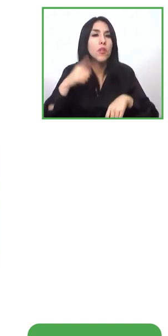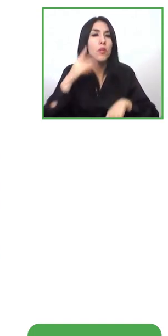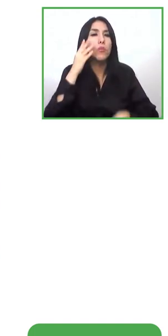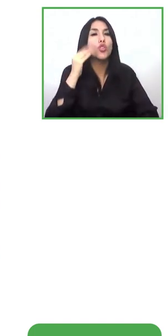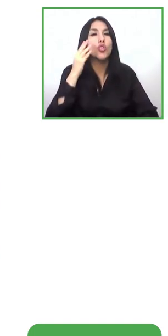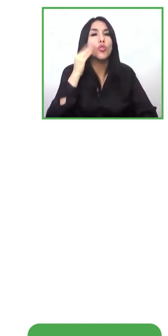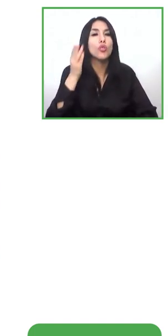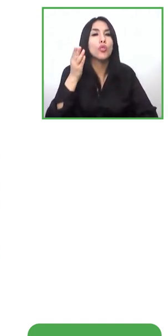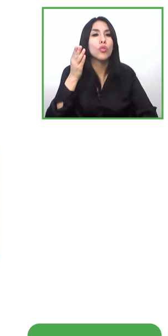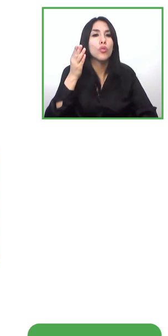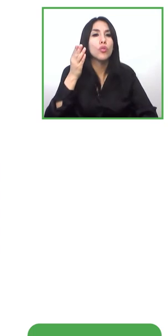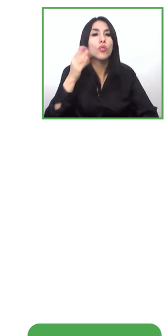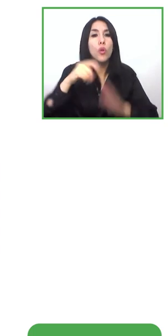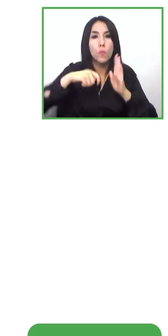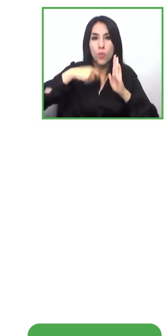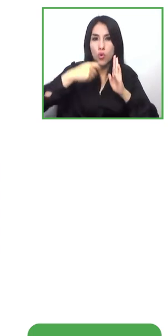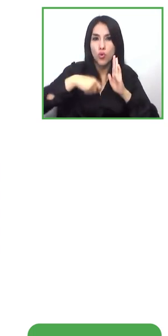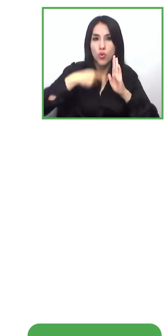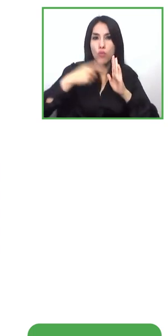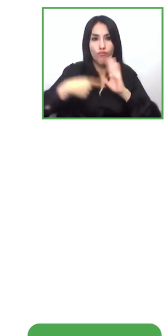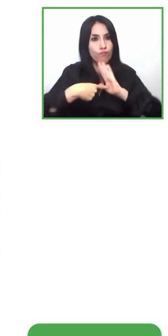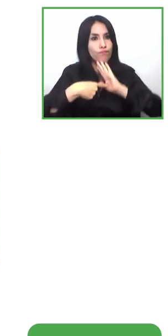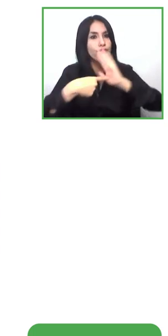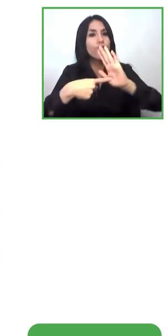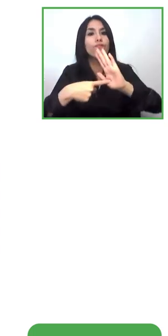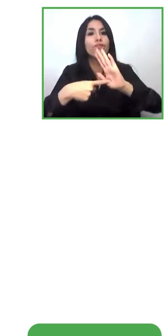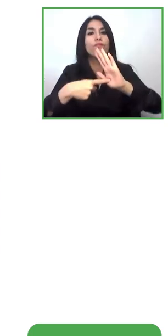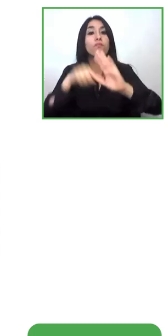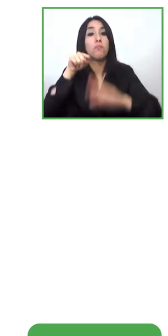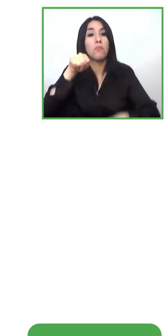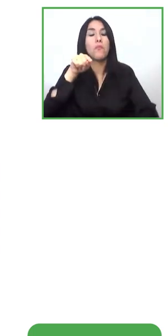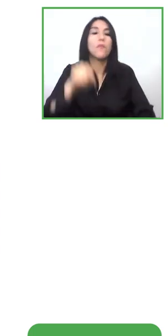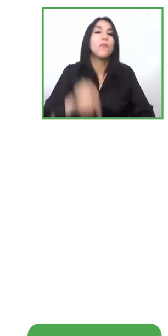In his experience in the field of disability,